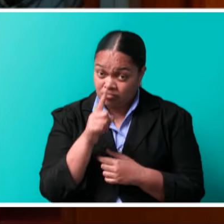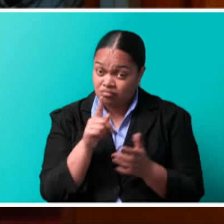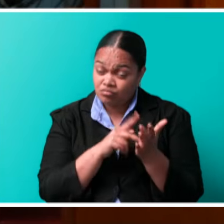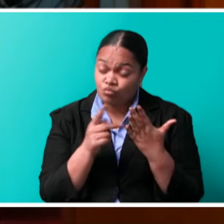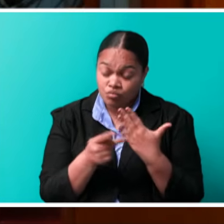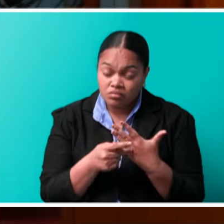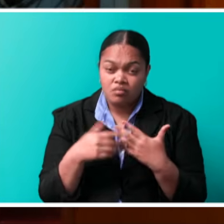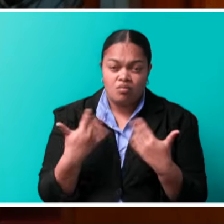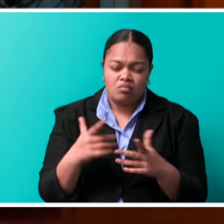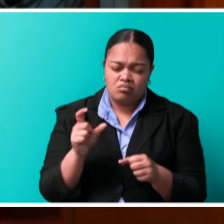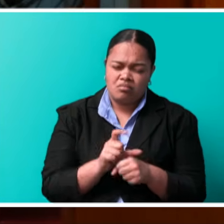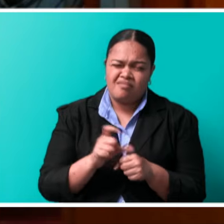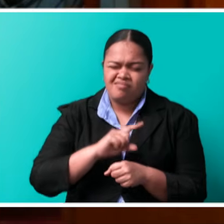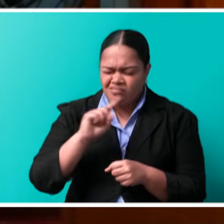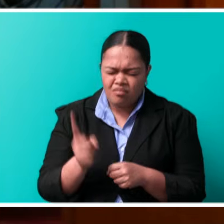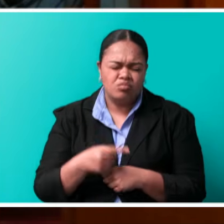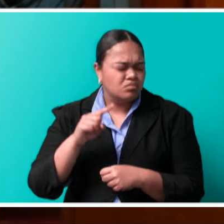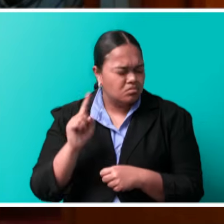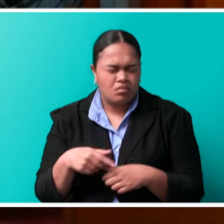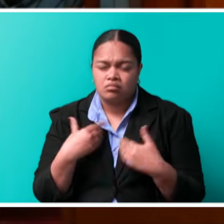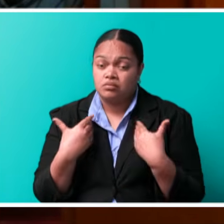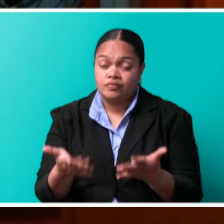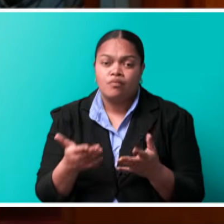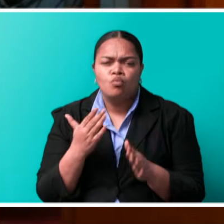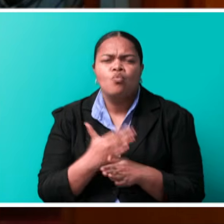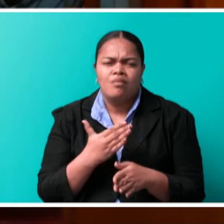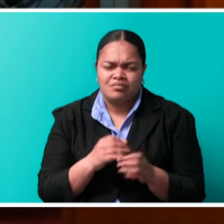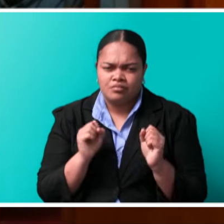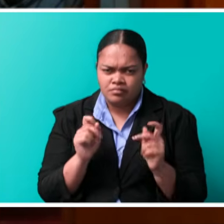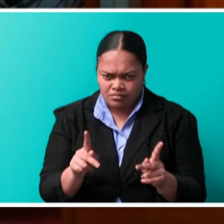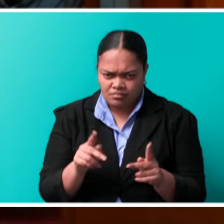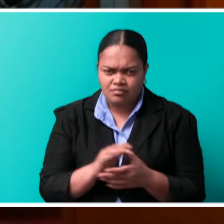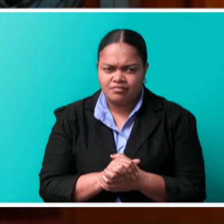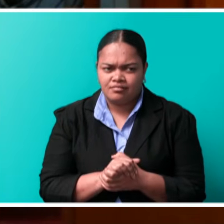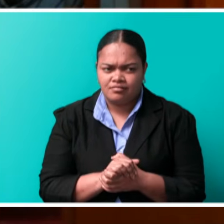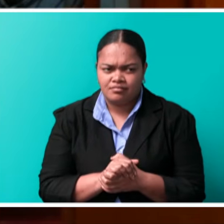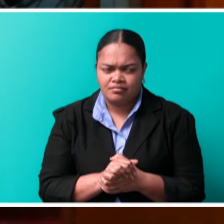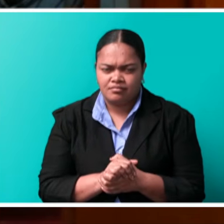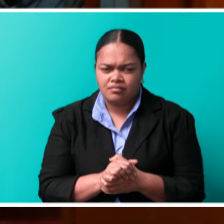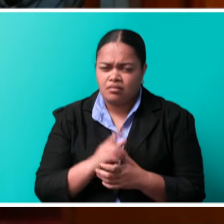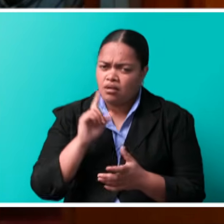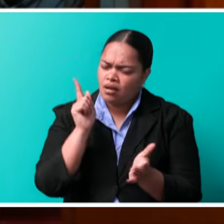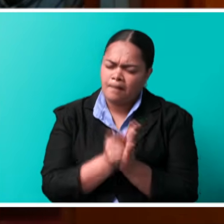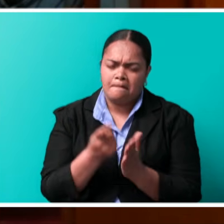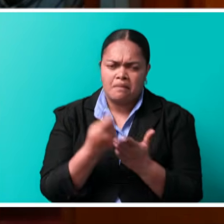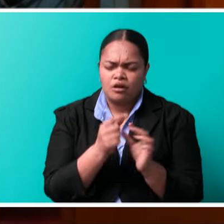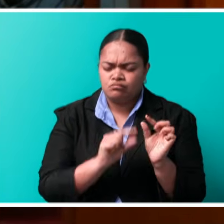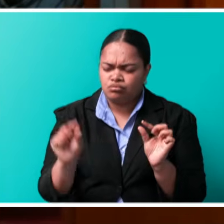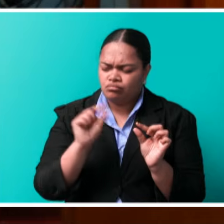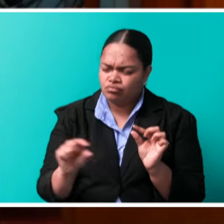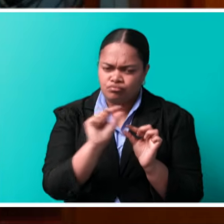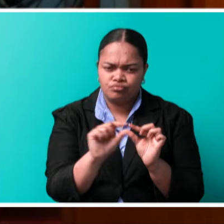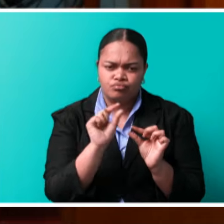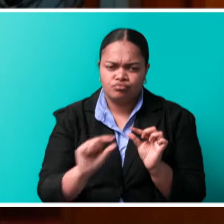create thousands of employment opportunities, attract billions in foreign direct investment, and greatly boost